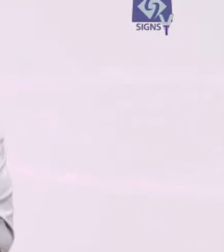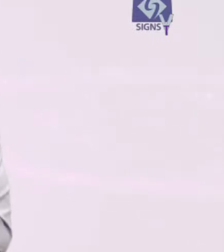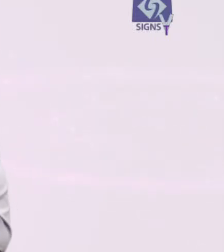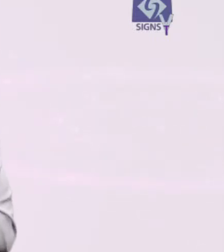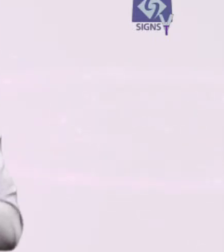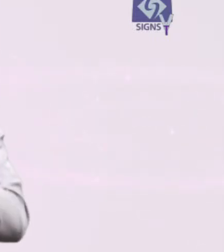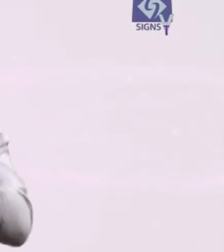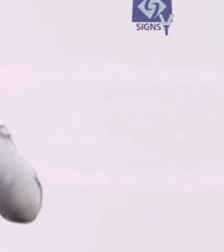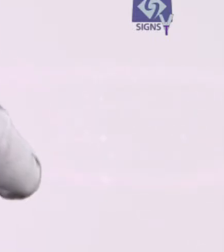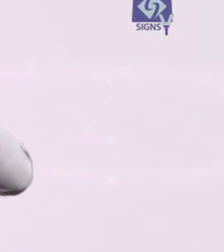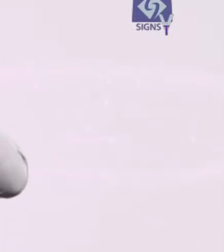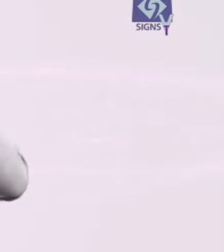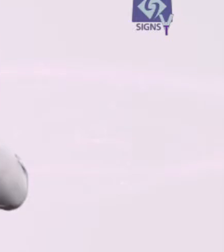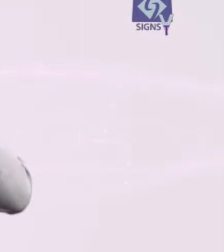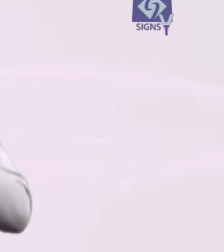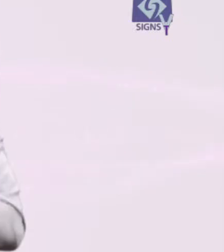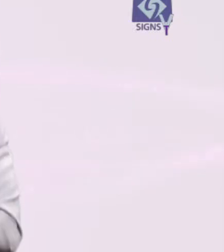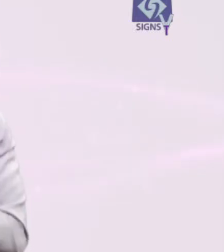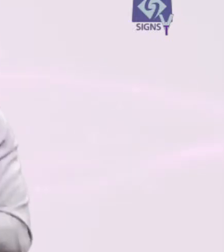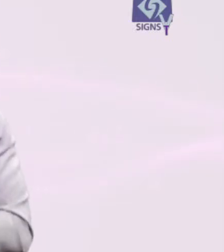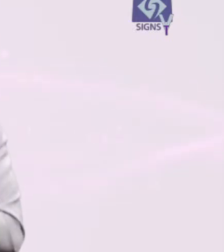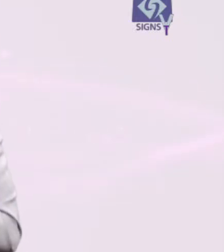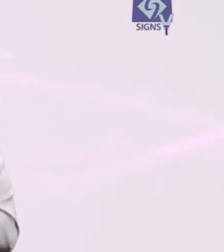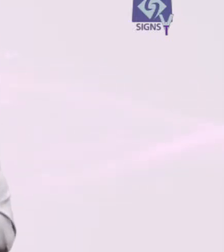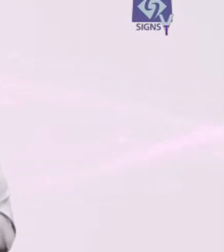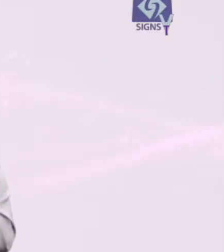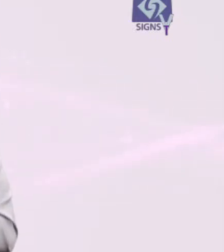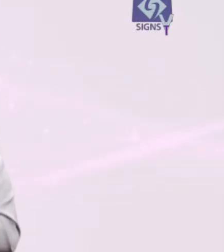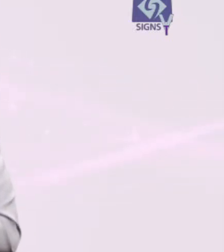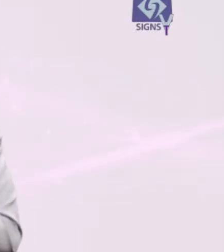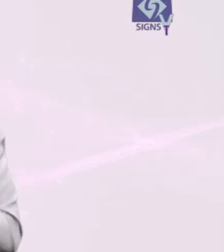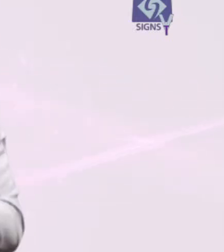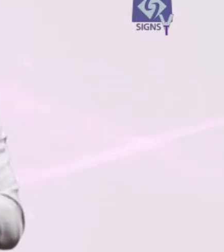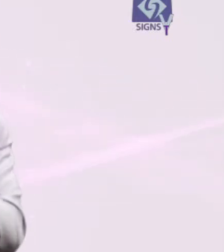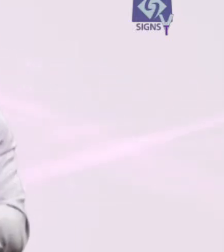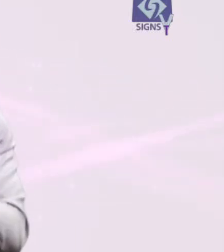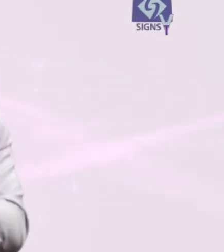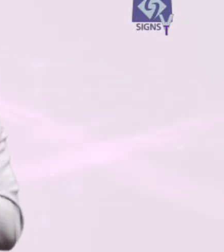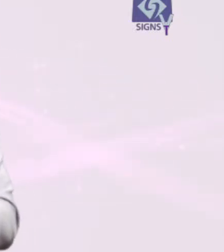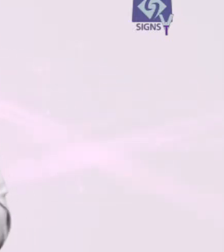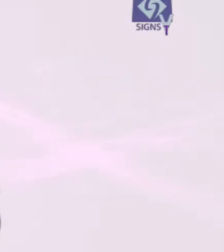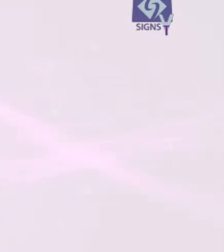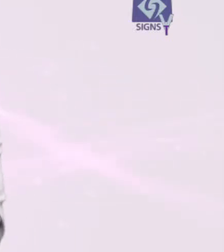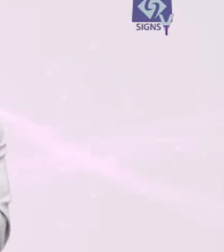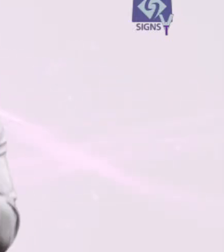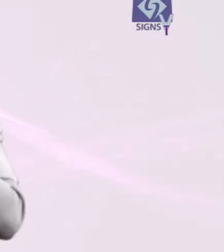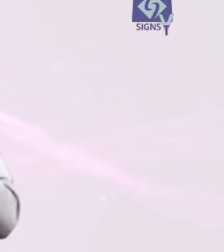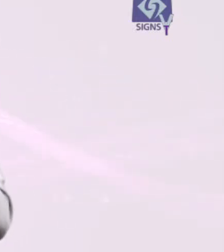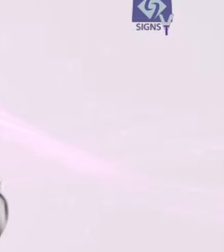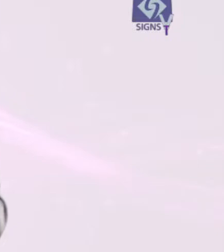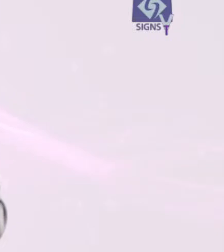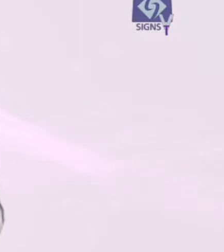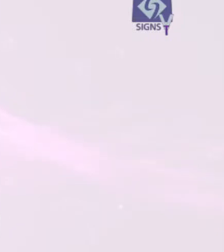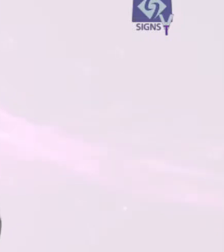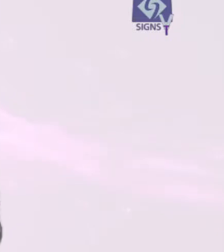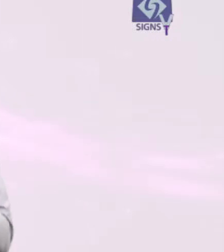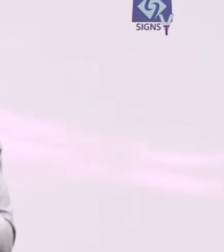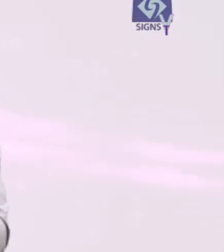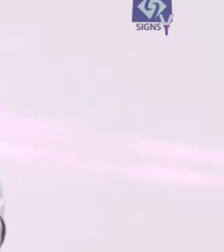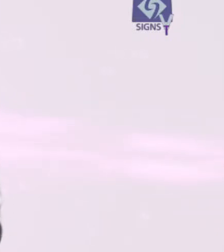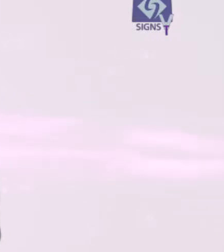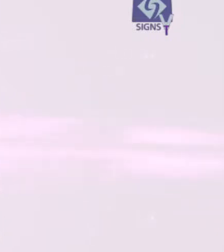Store. Are you implementing, working, or championing for inclusion? Partner with us to